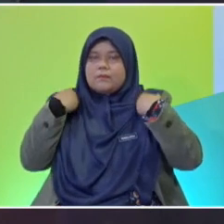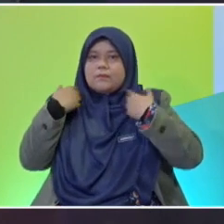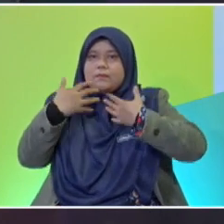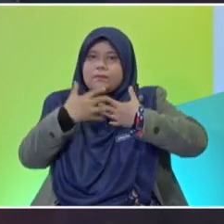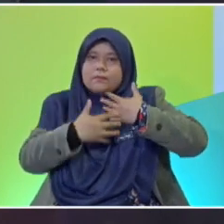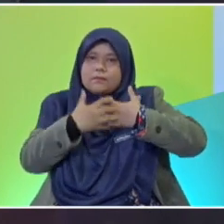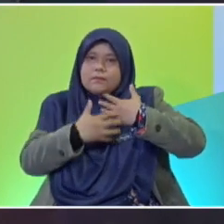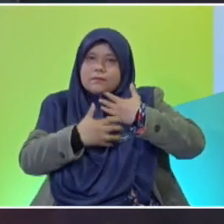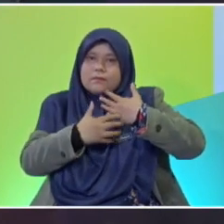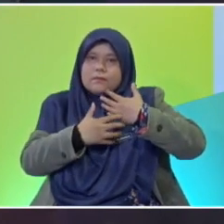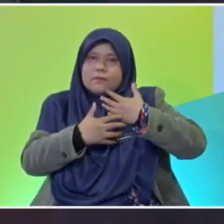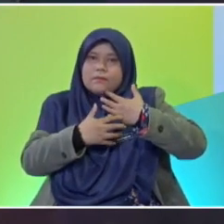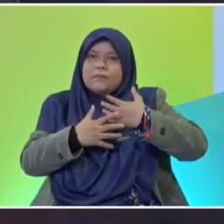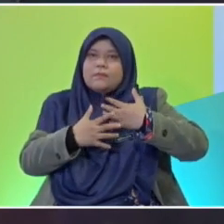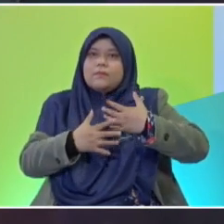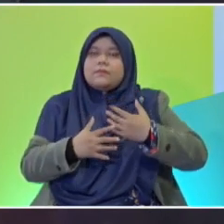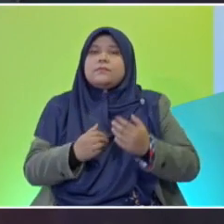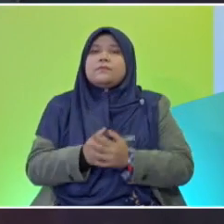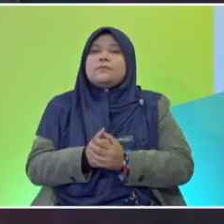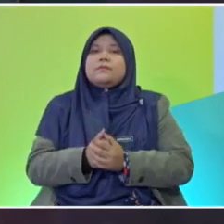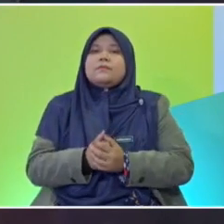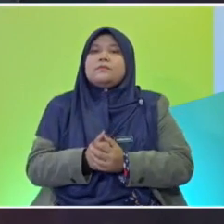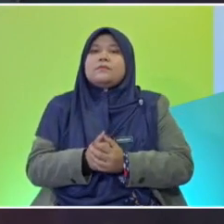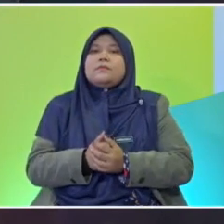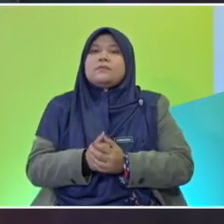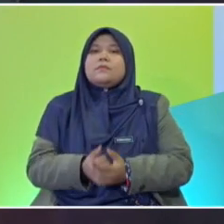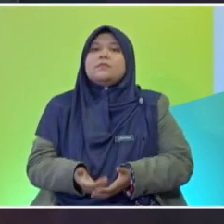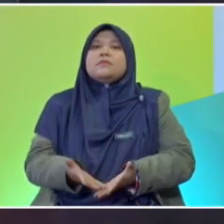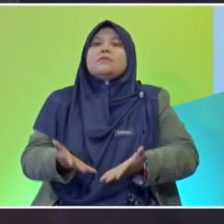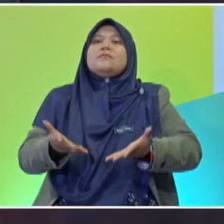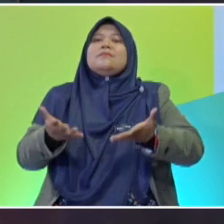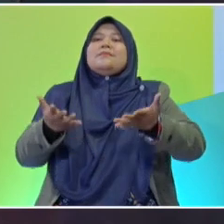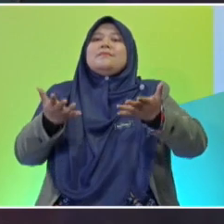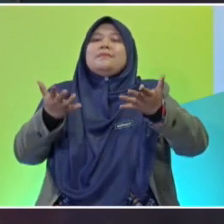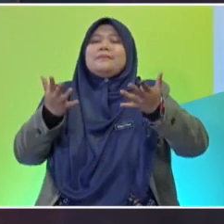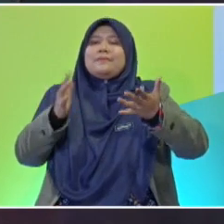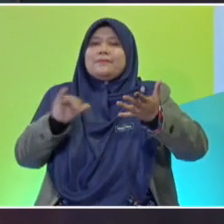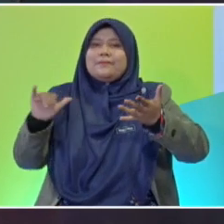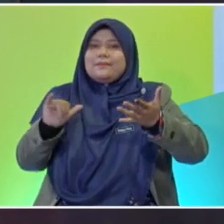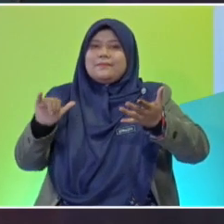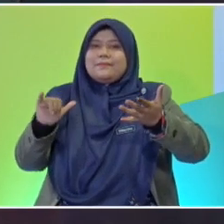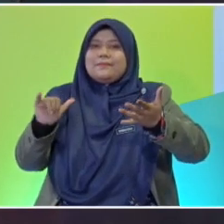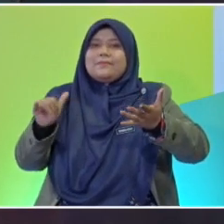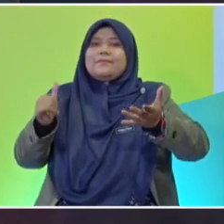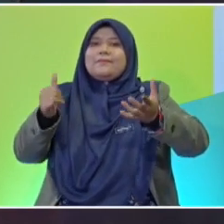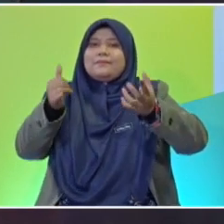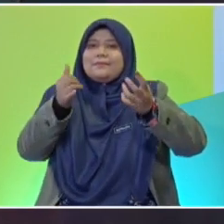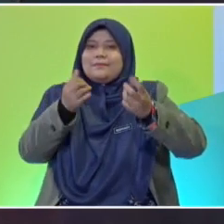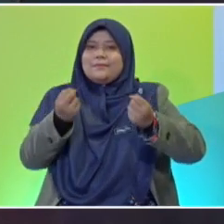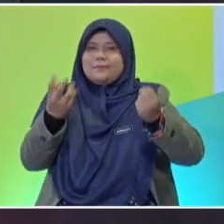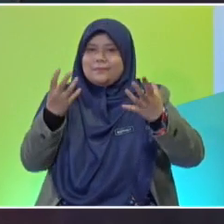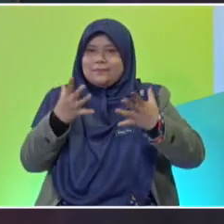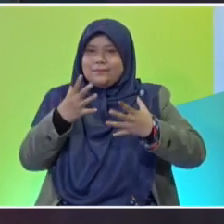Wait, teacher. We have to take a deep breath first. Oh yeah. To get oxygen. Okay, 1, 2, 3. Okay. Oxygen-rich blood. All Okay, right. so from